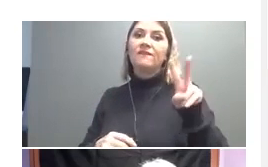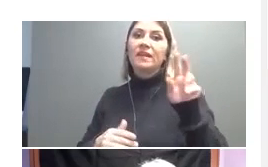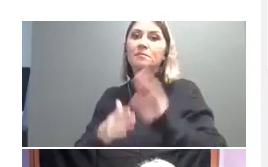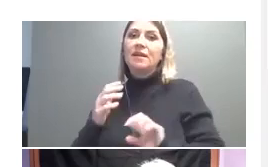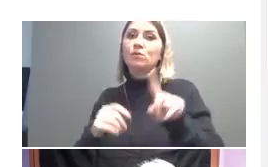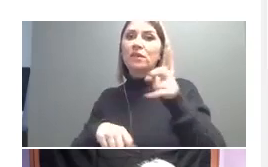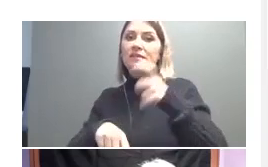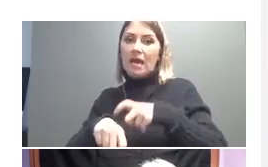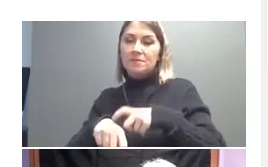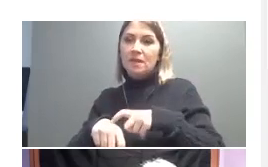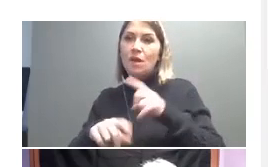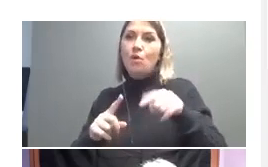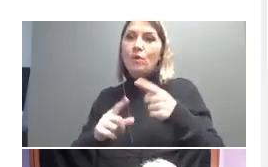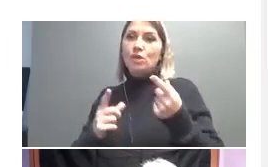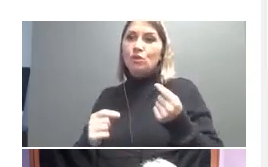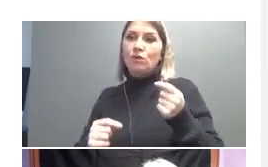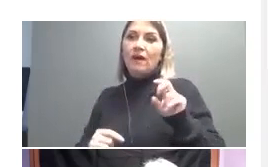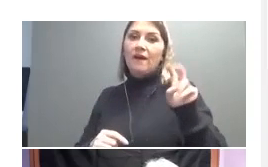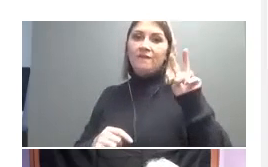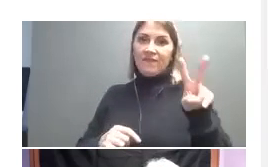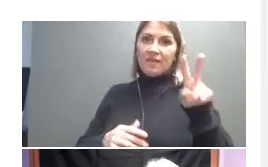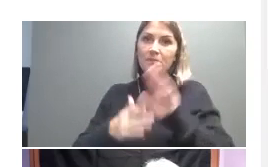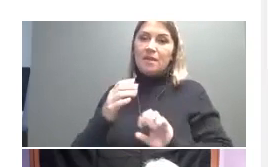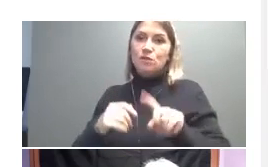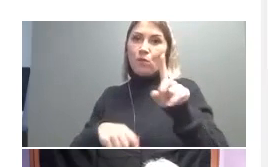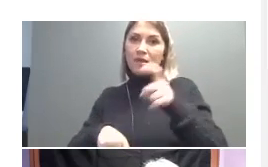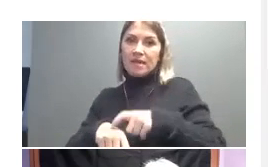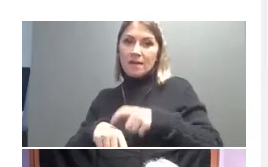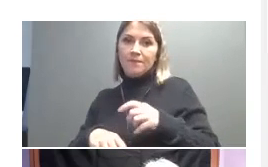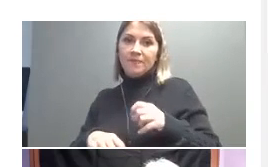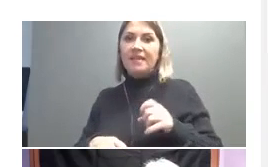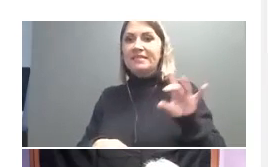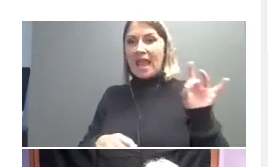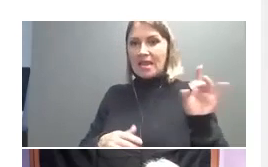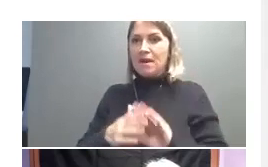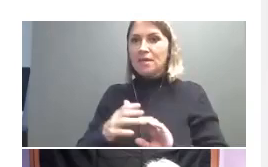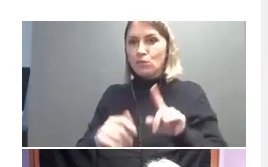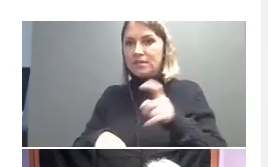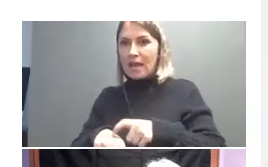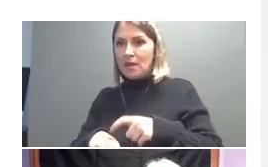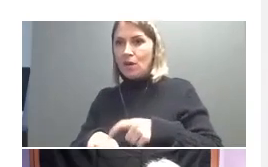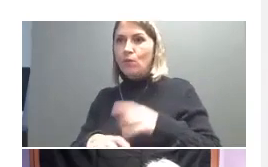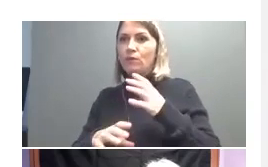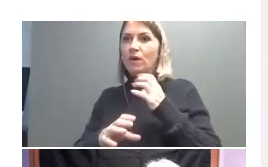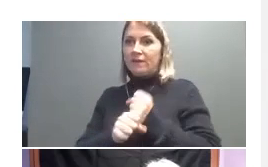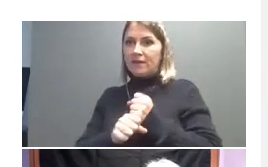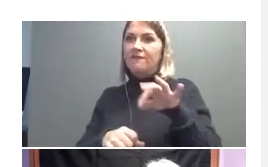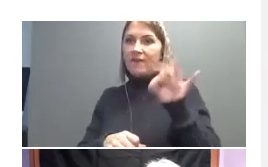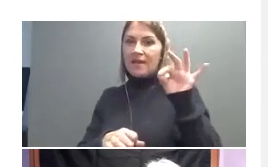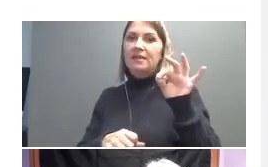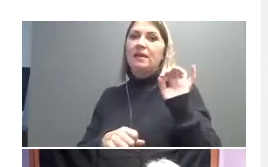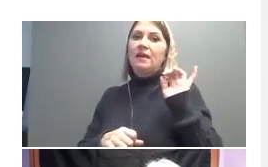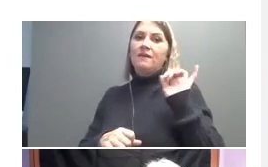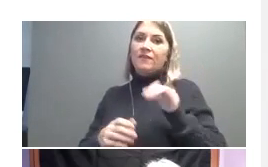times. And once we iterate for V minus 1 times, that is 8 minus 1 times, we are guaranteed to find the all pair shortest